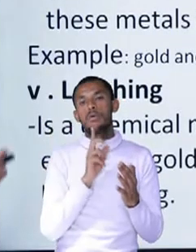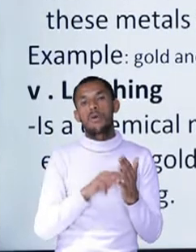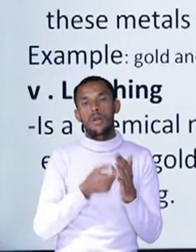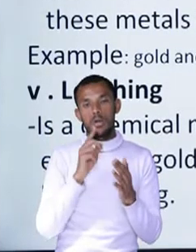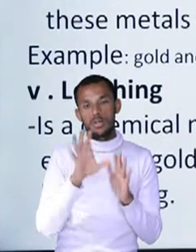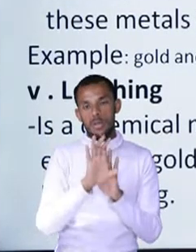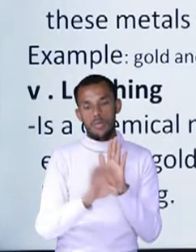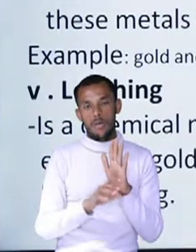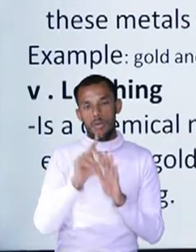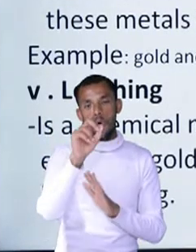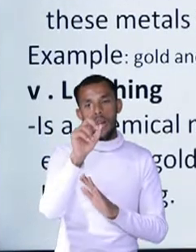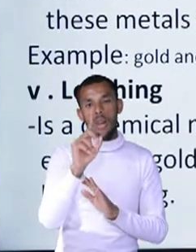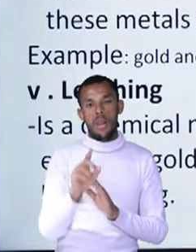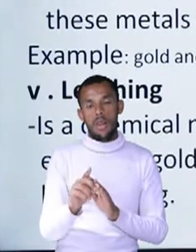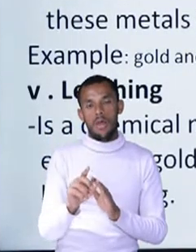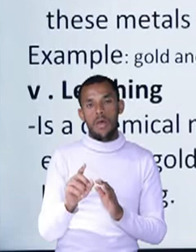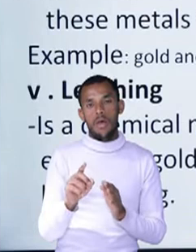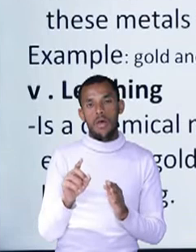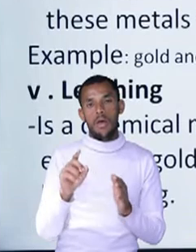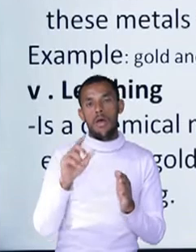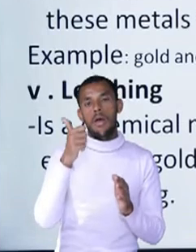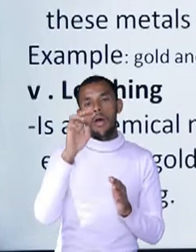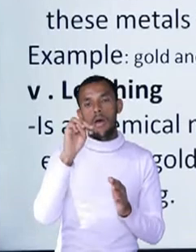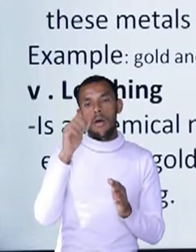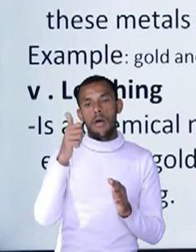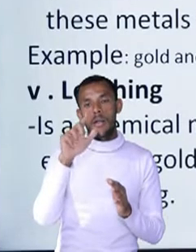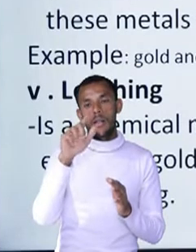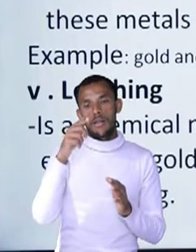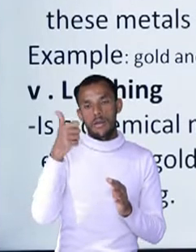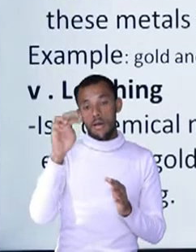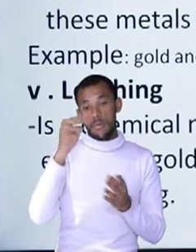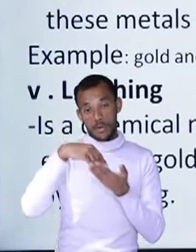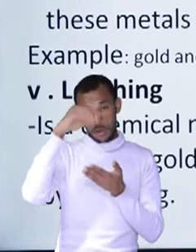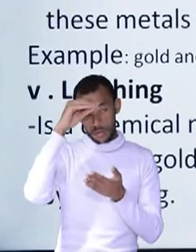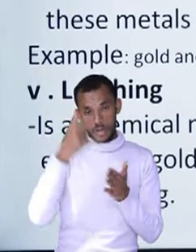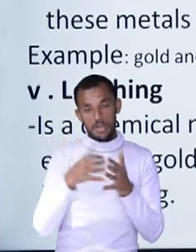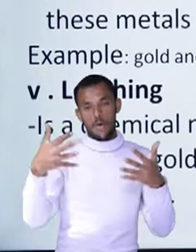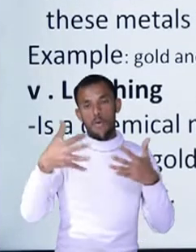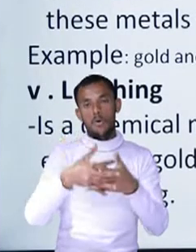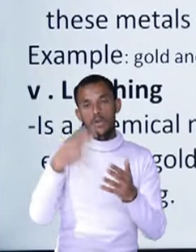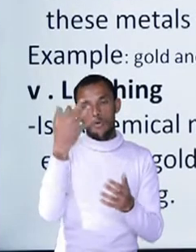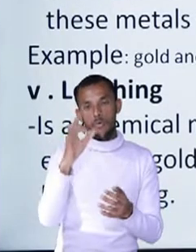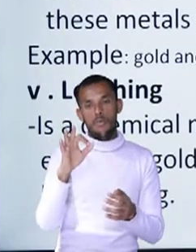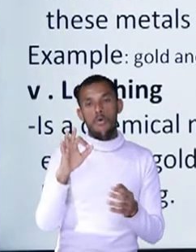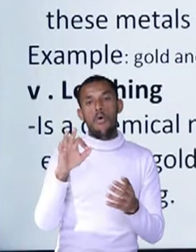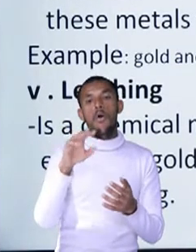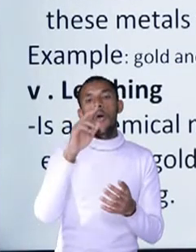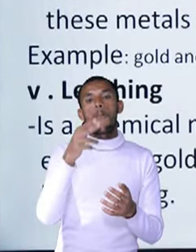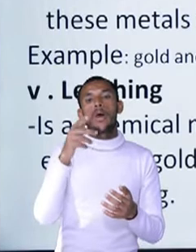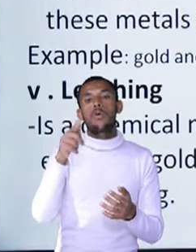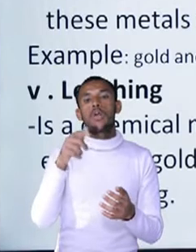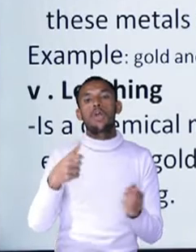know in chapter 1, what I mean by amalgam means? Amalgam means a combination of mercury